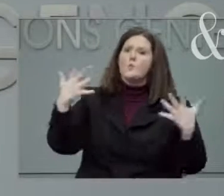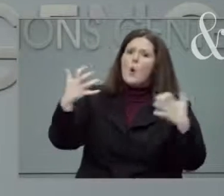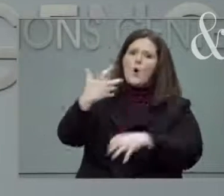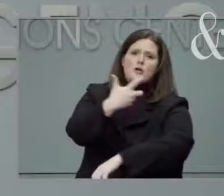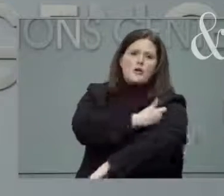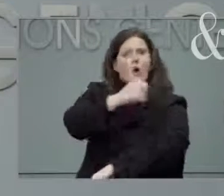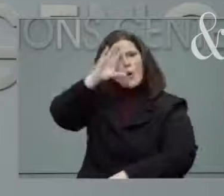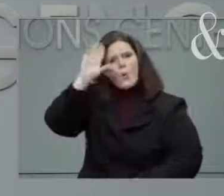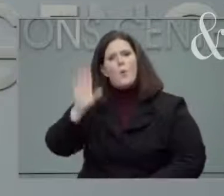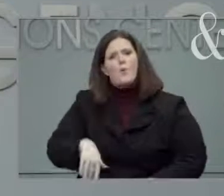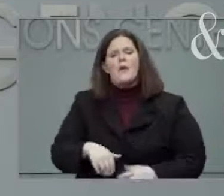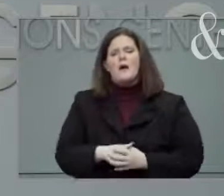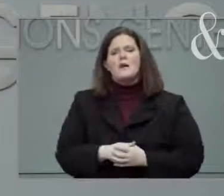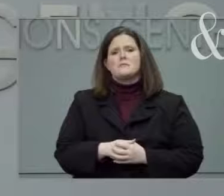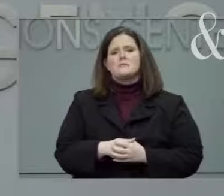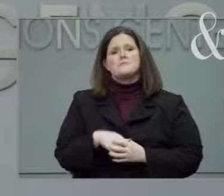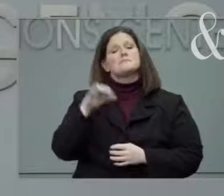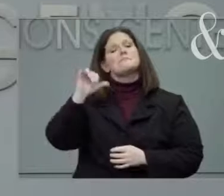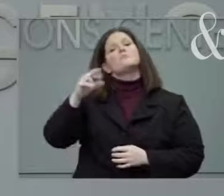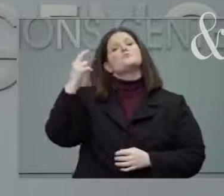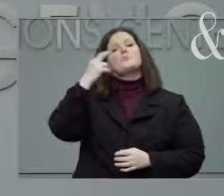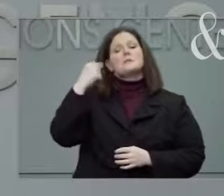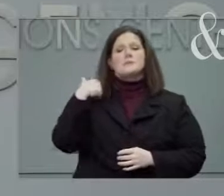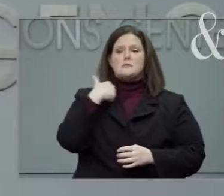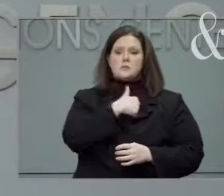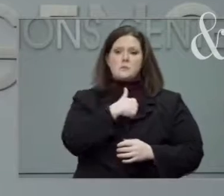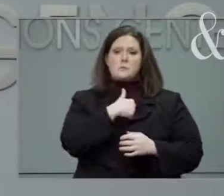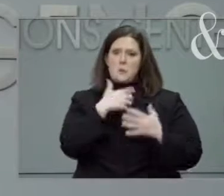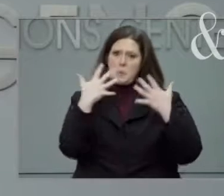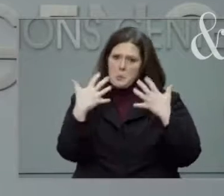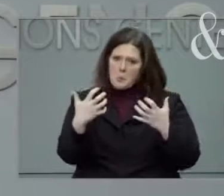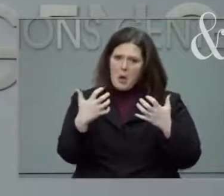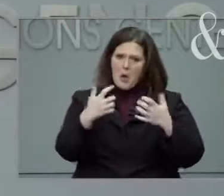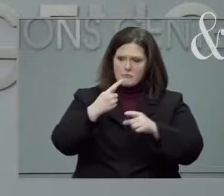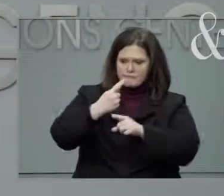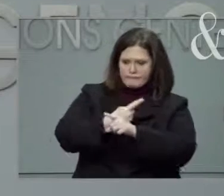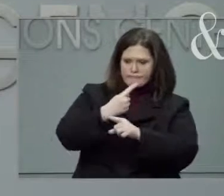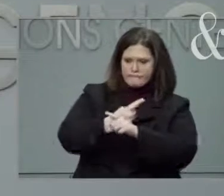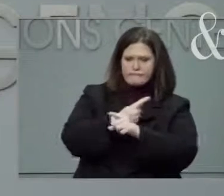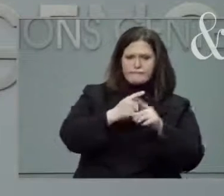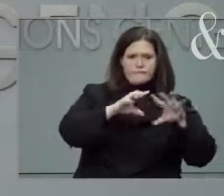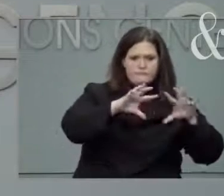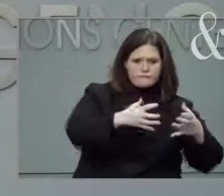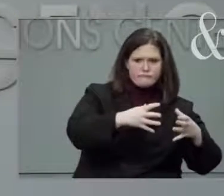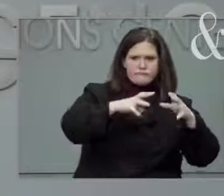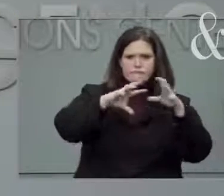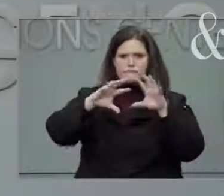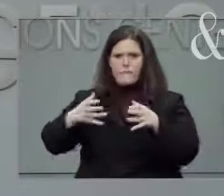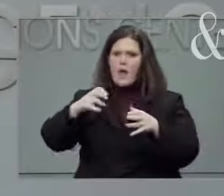why as we move to our frontline essential workers, we want to do that in a thoughtful and gradual way. Thank you.